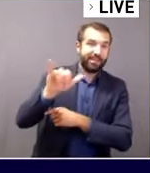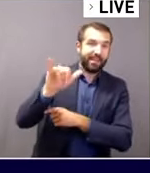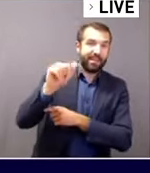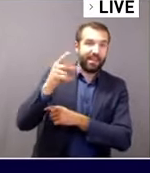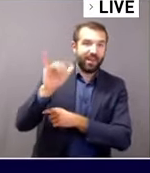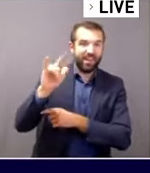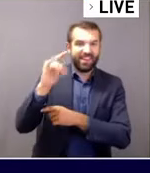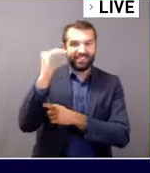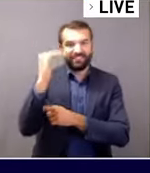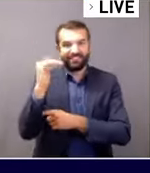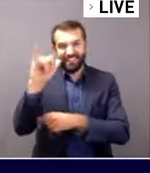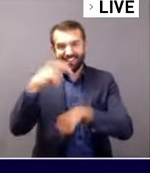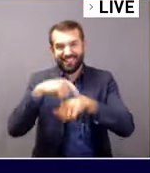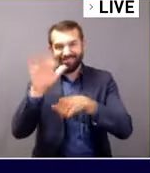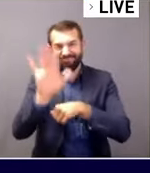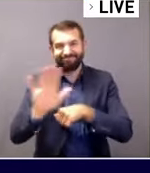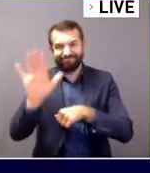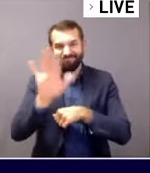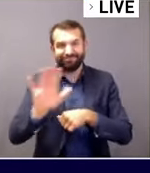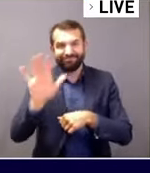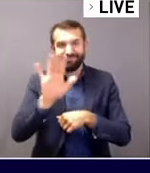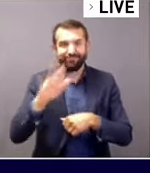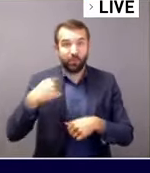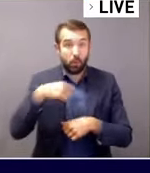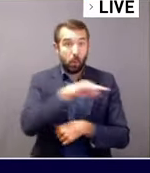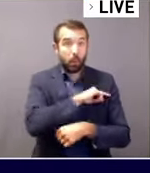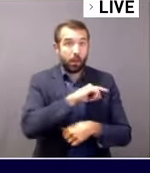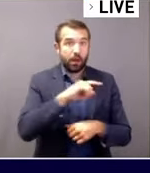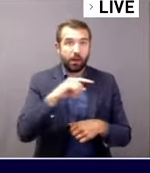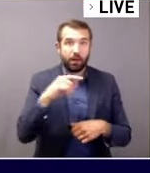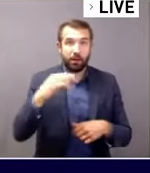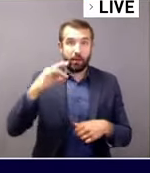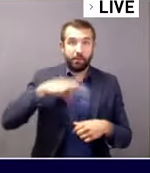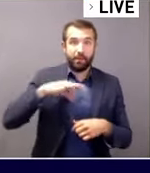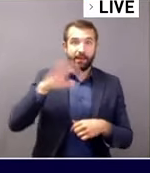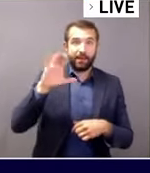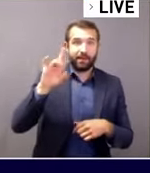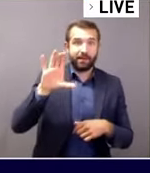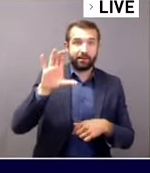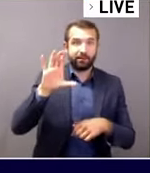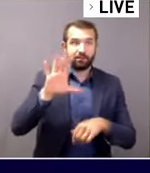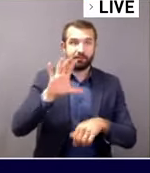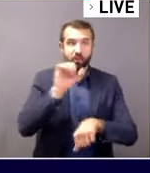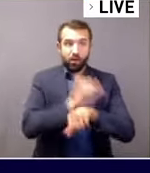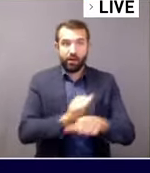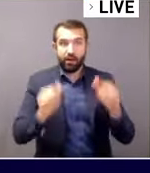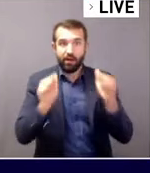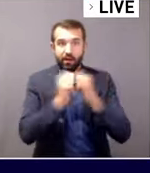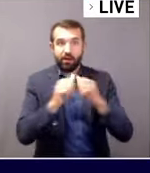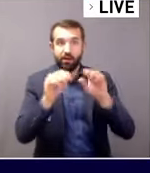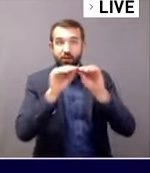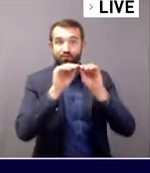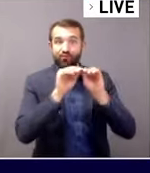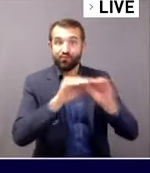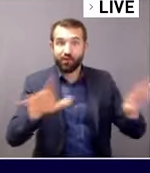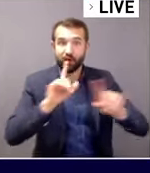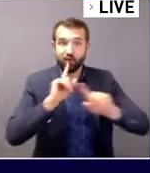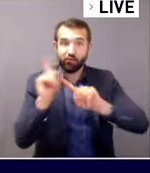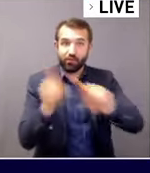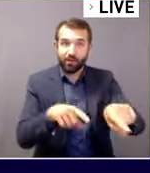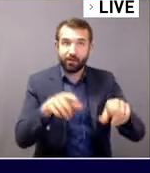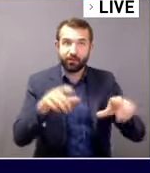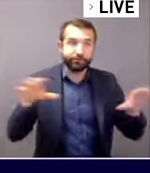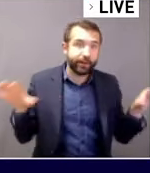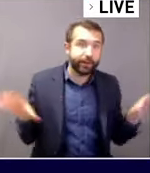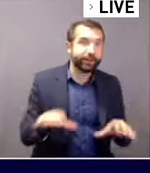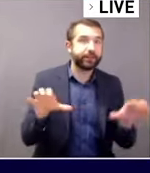Maine CDC has been working in parallel with our outbreak response activities. We've simultaneously been planning